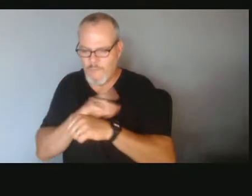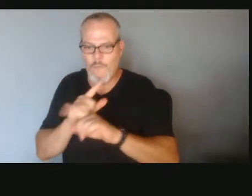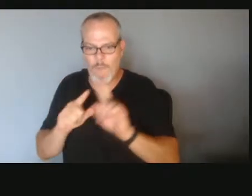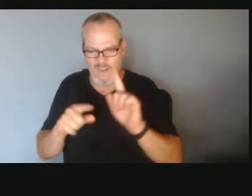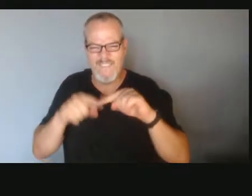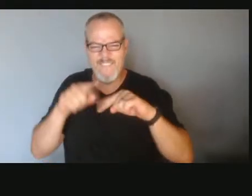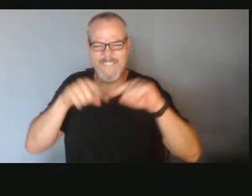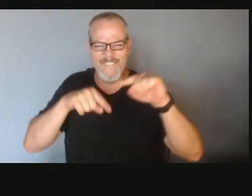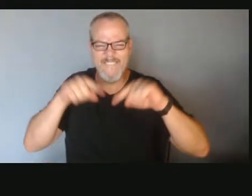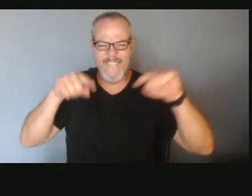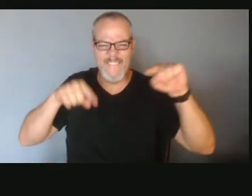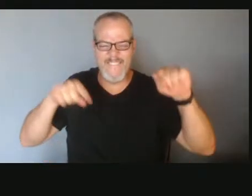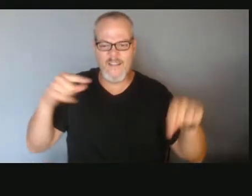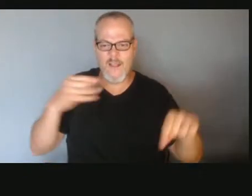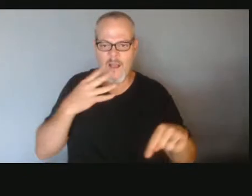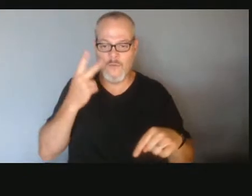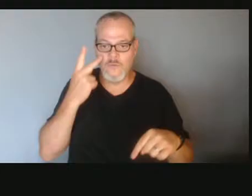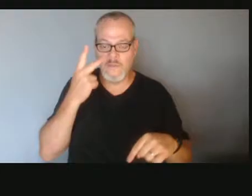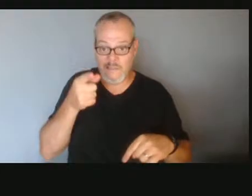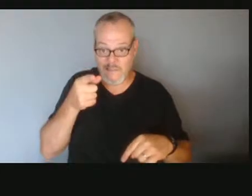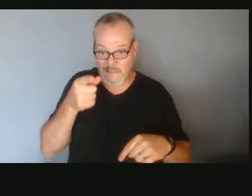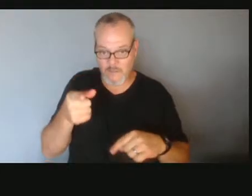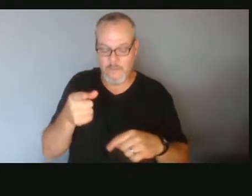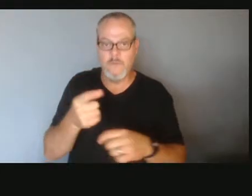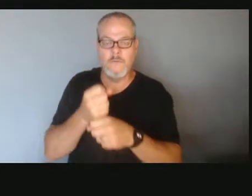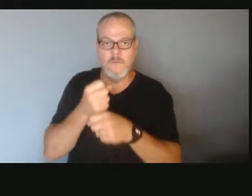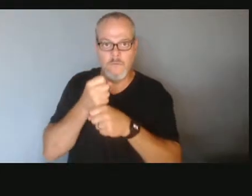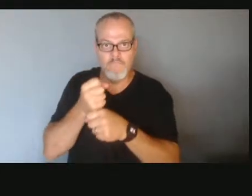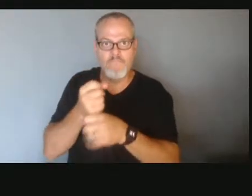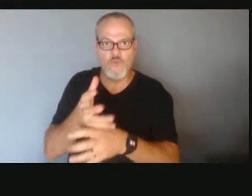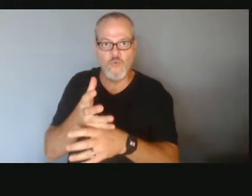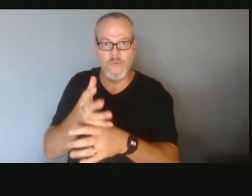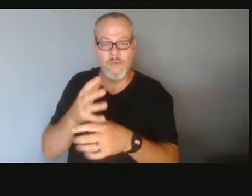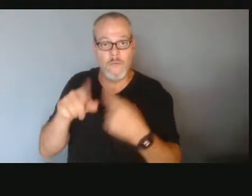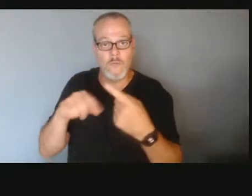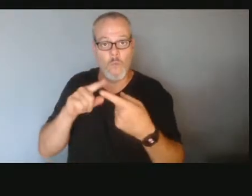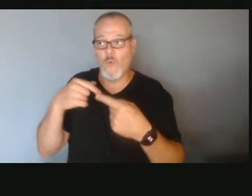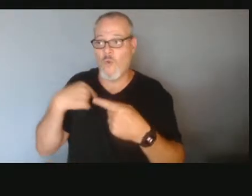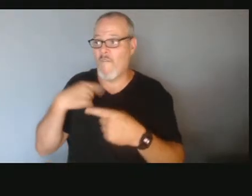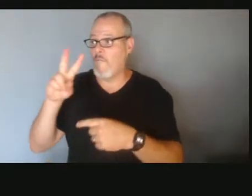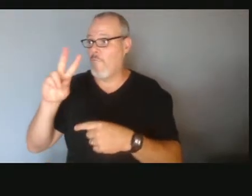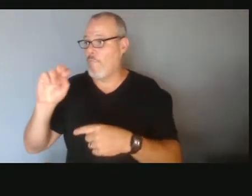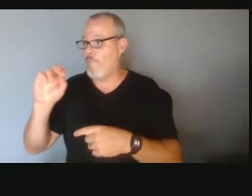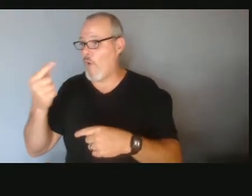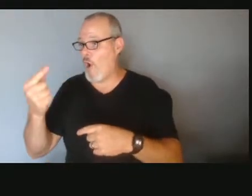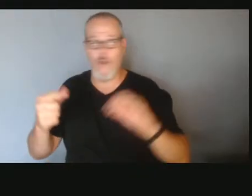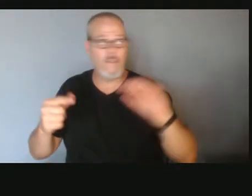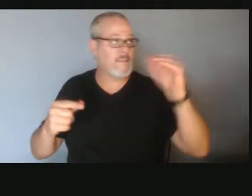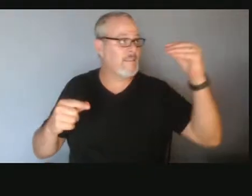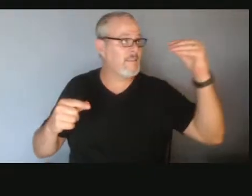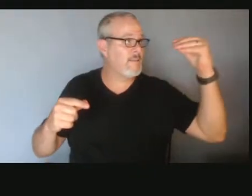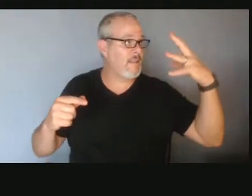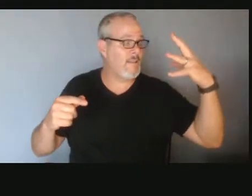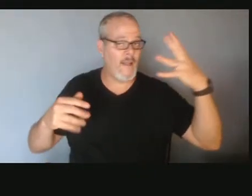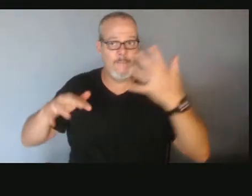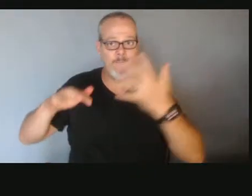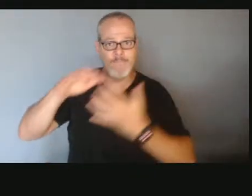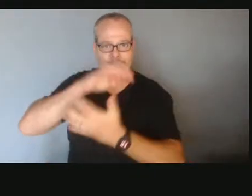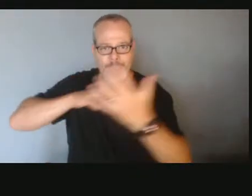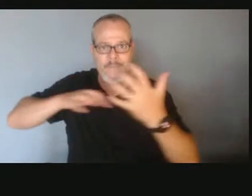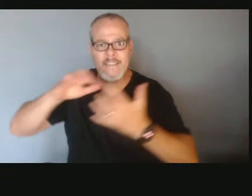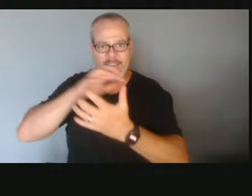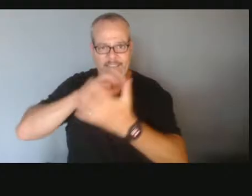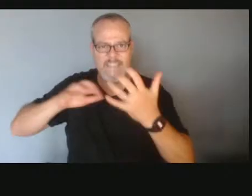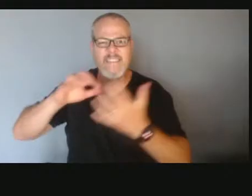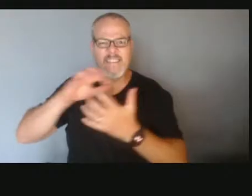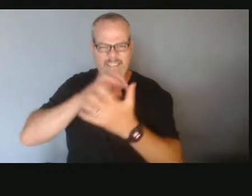well that are produced when a VOG reacts with the sunlight and moisture in the atmosphere. And moving